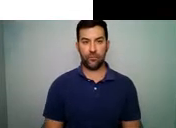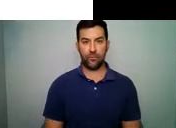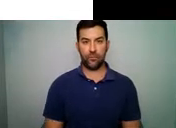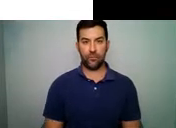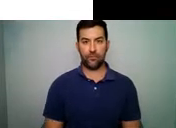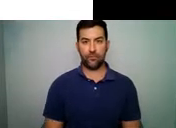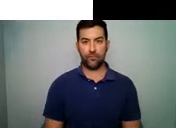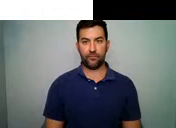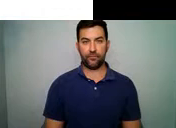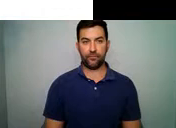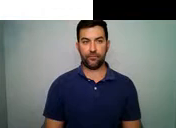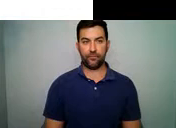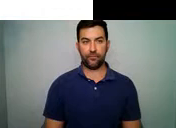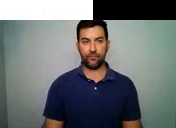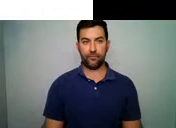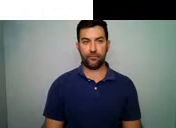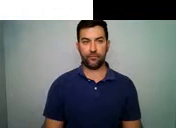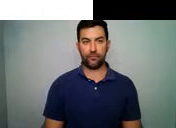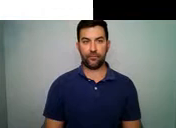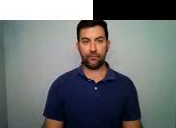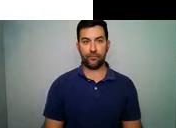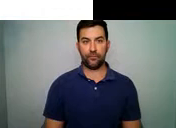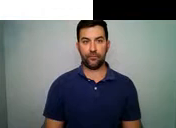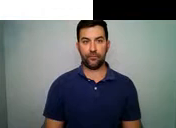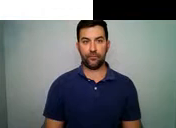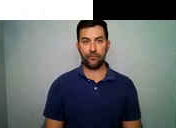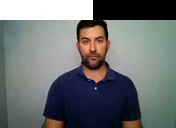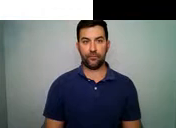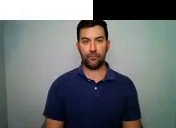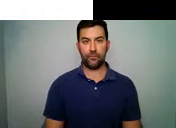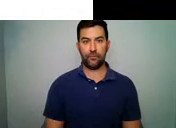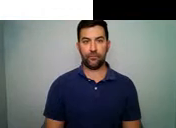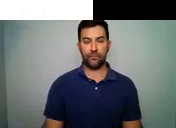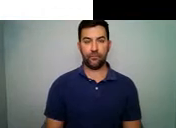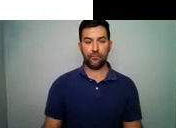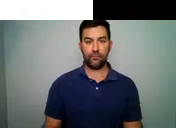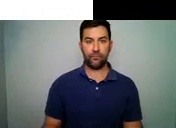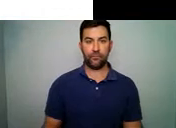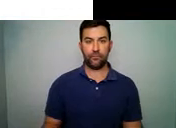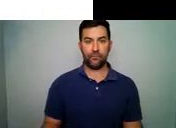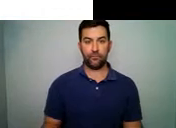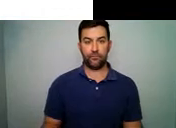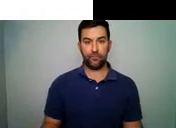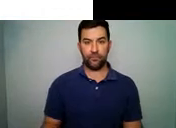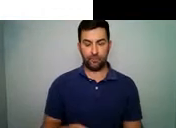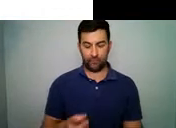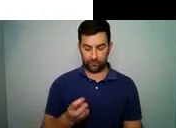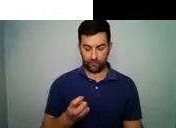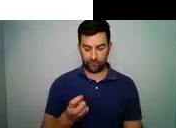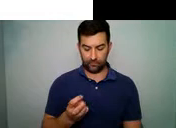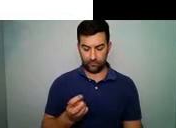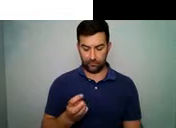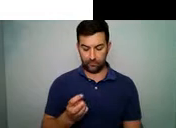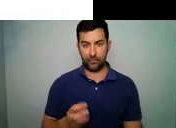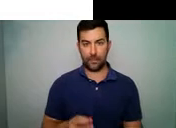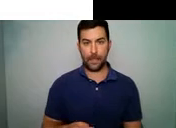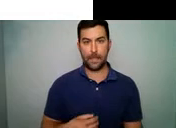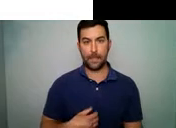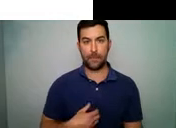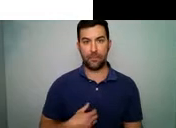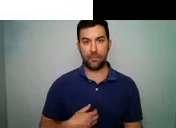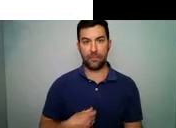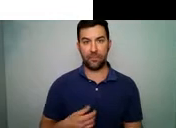we live in Pittsburgh and it does get dark early in the later times of the year. So I'm just curious what the strategy, I guess, would be.